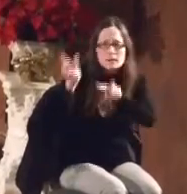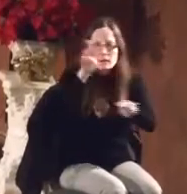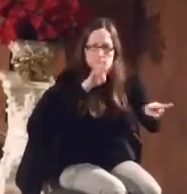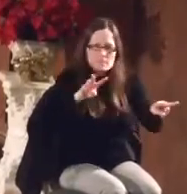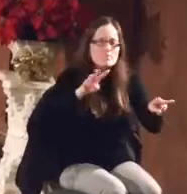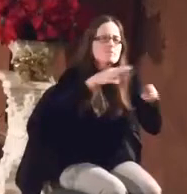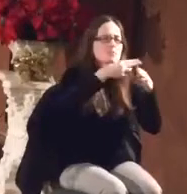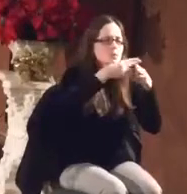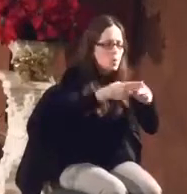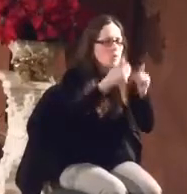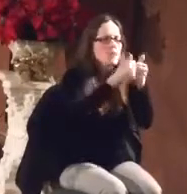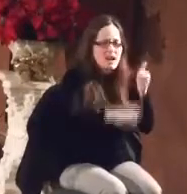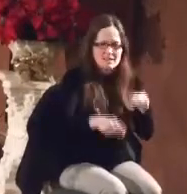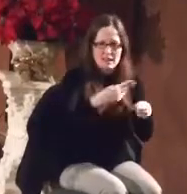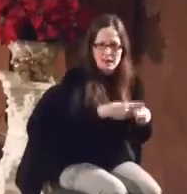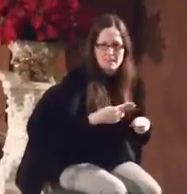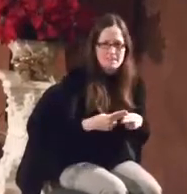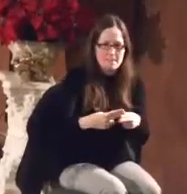We're starting over.